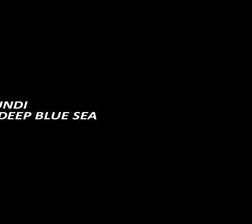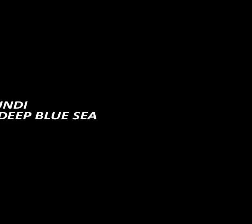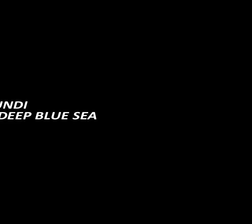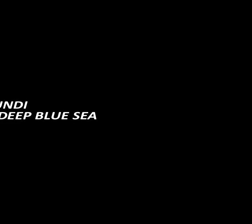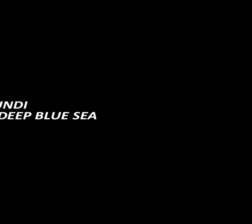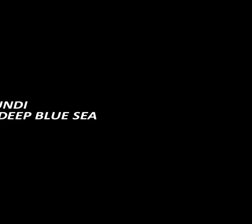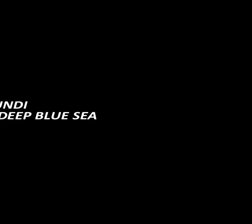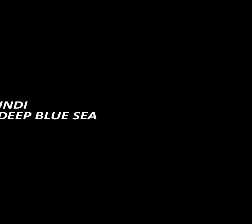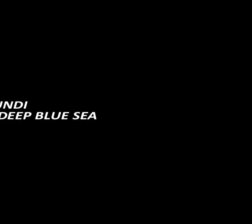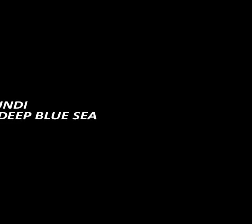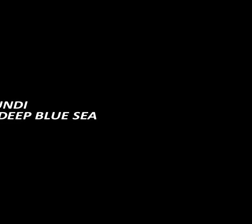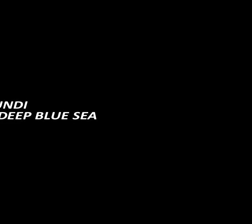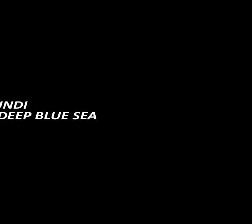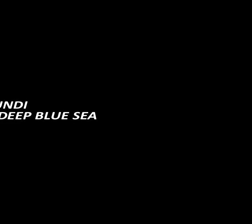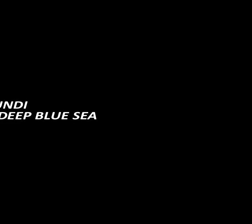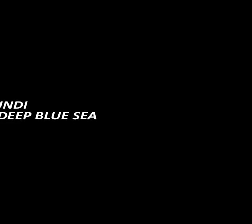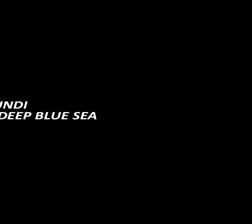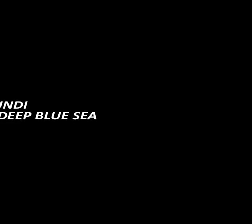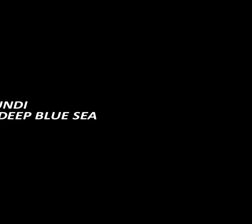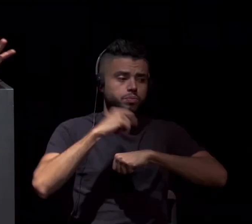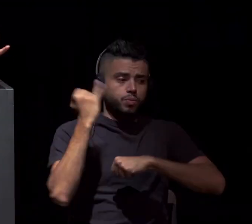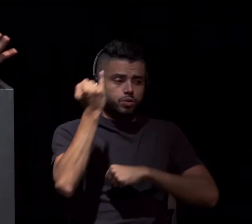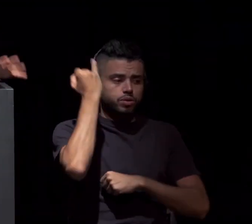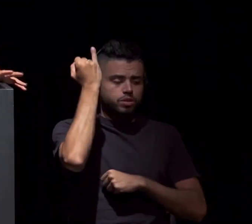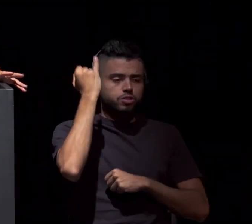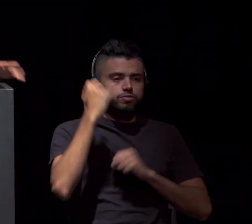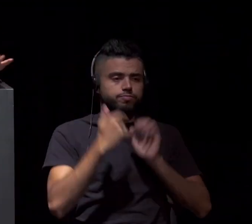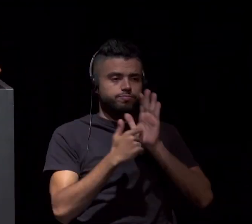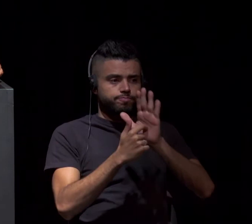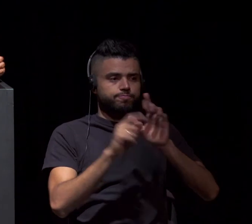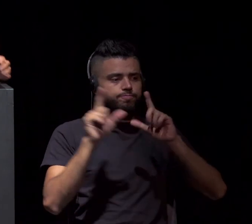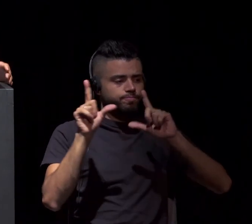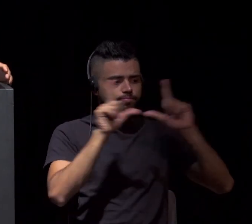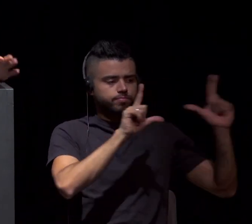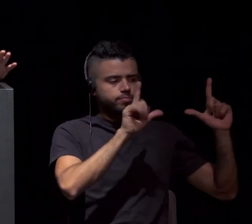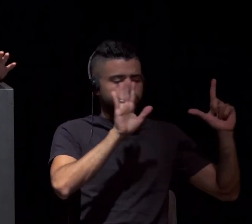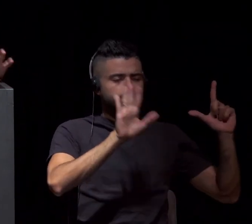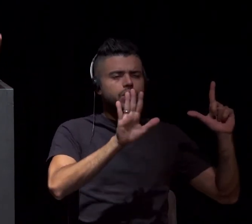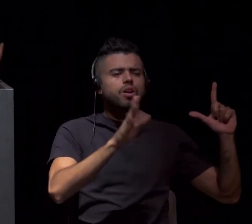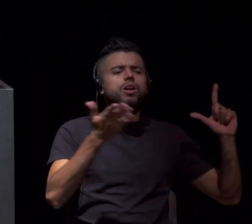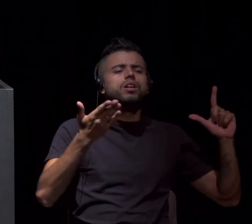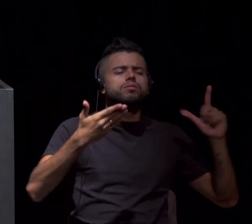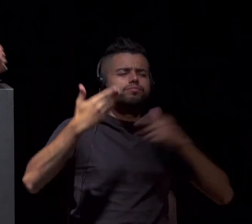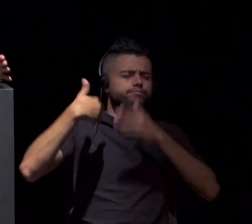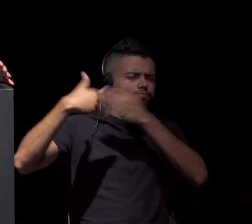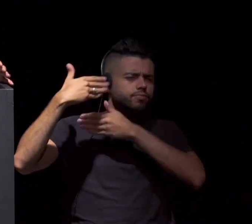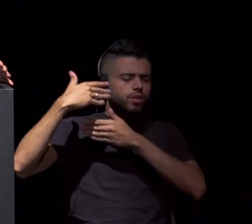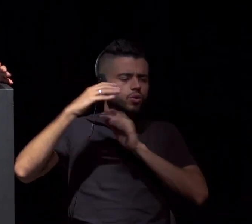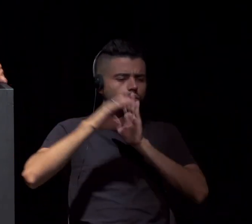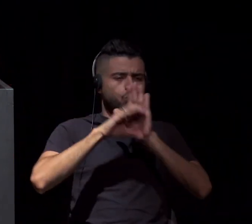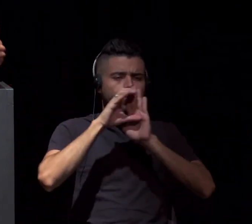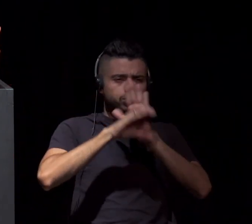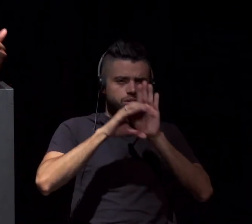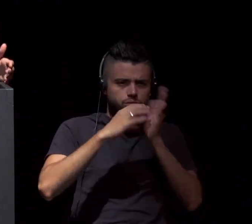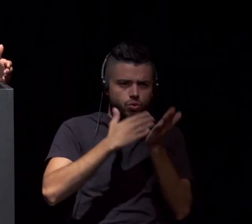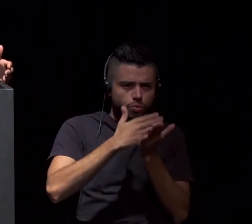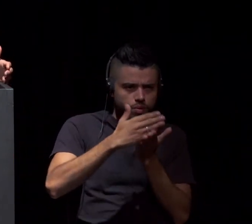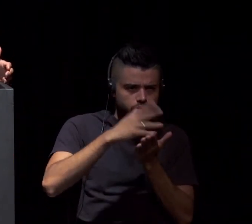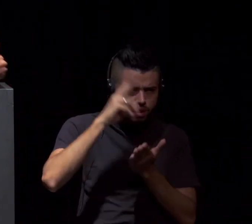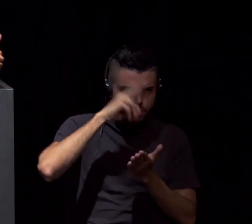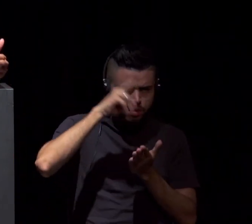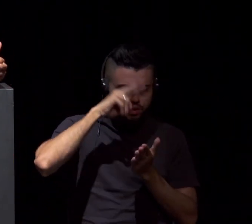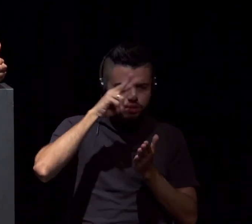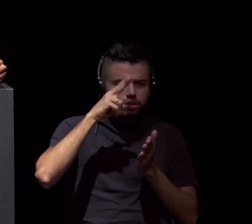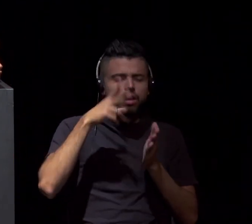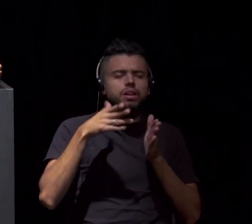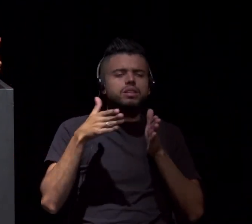of my preliminary terms, that of the road. For instead, the Atlantic Ocean is the road